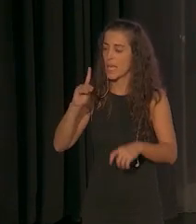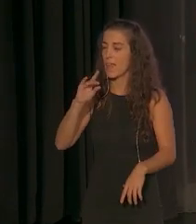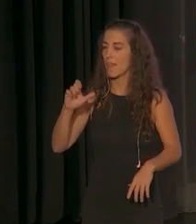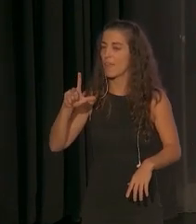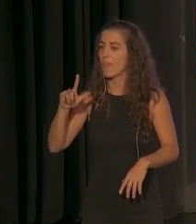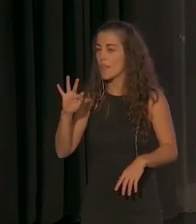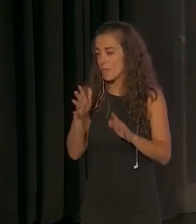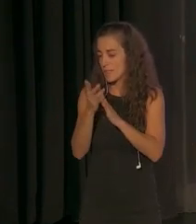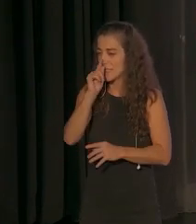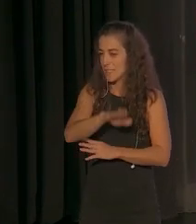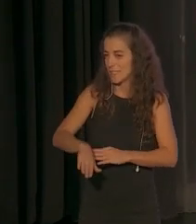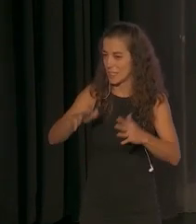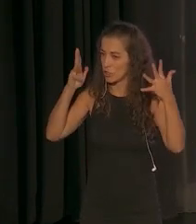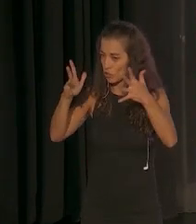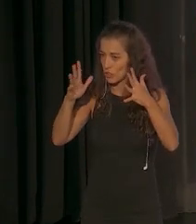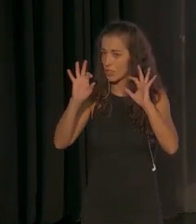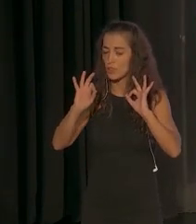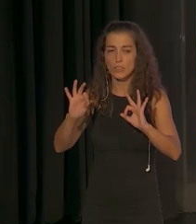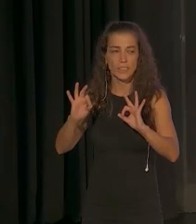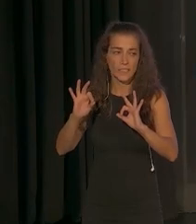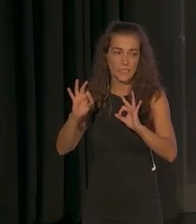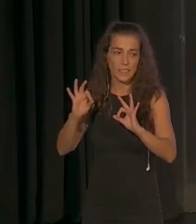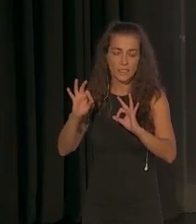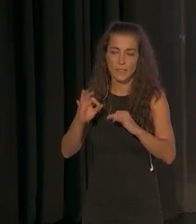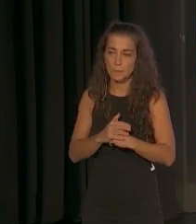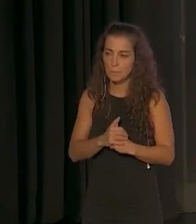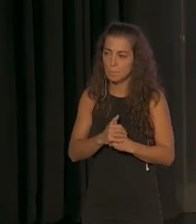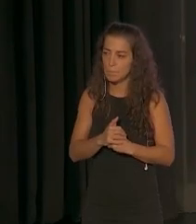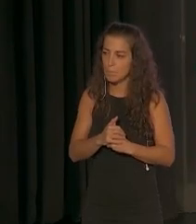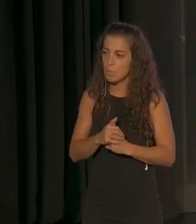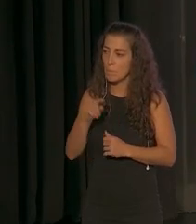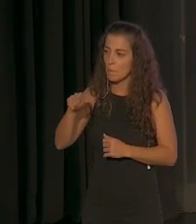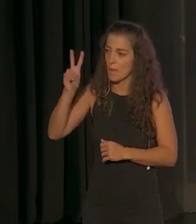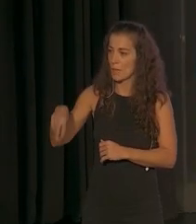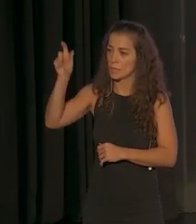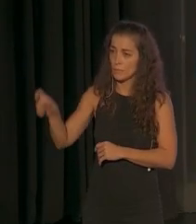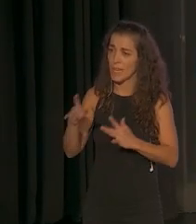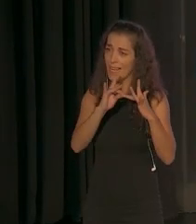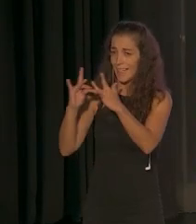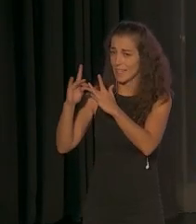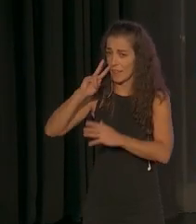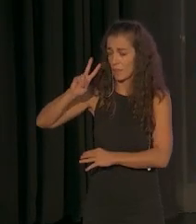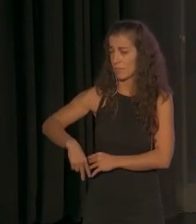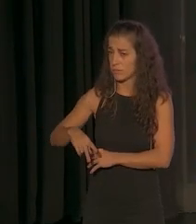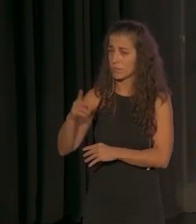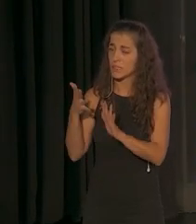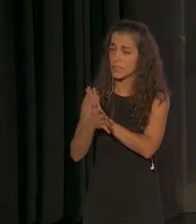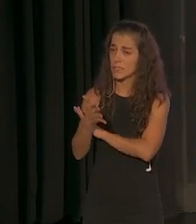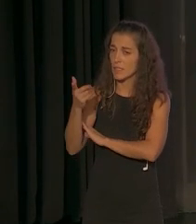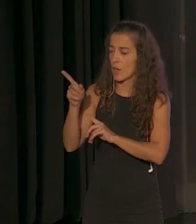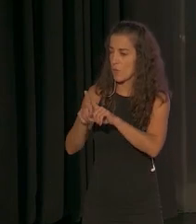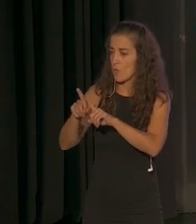of Early Childhood of the Conference for Exceptional Children in the US. She is